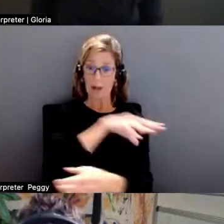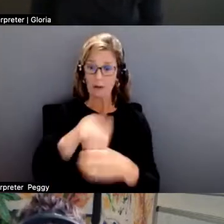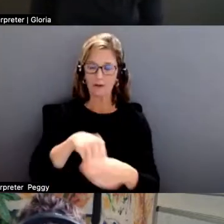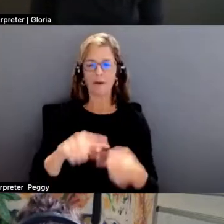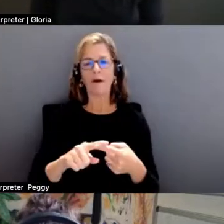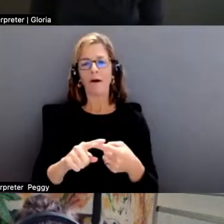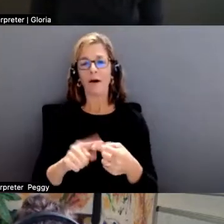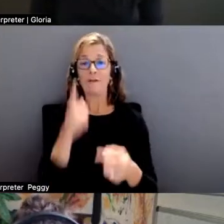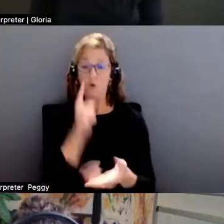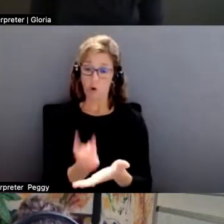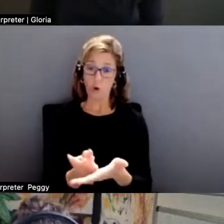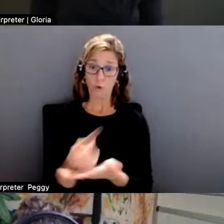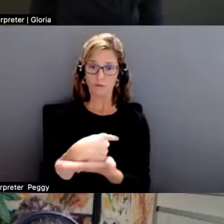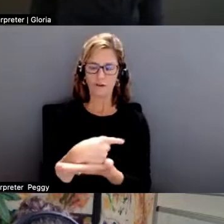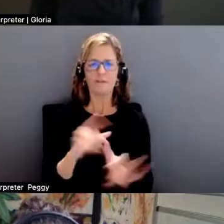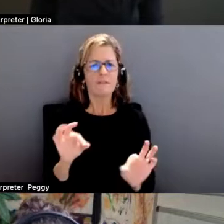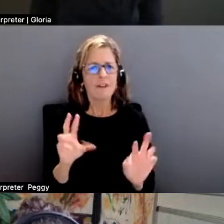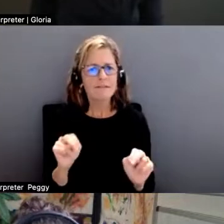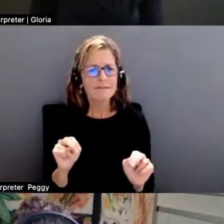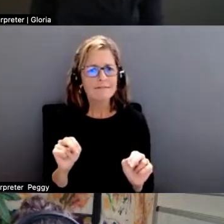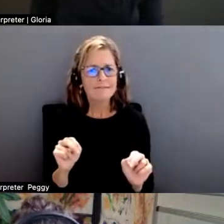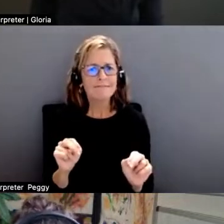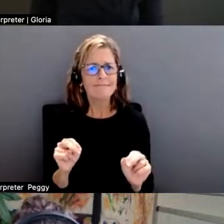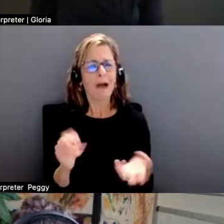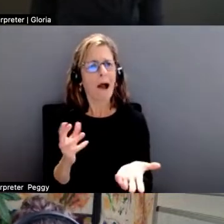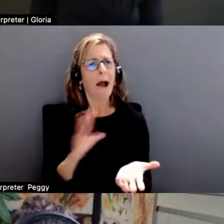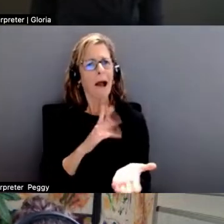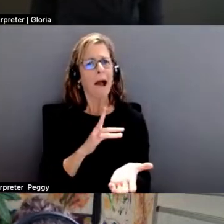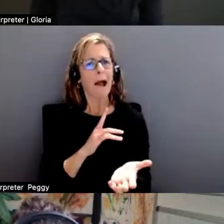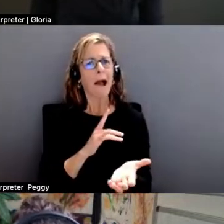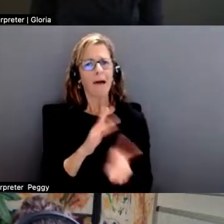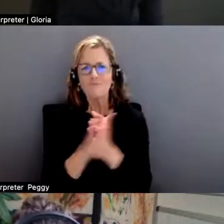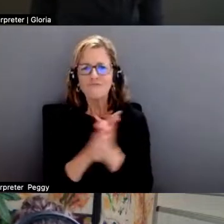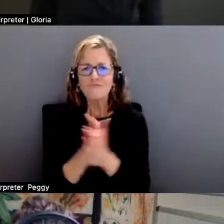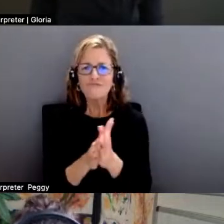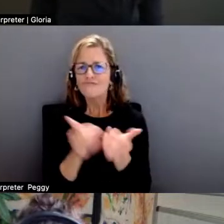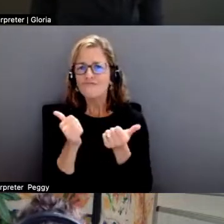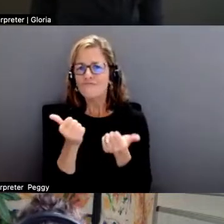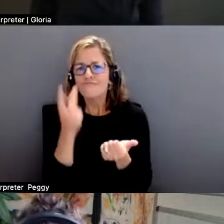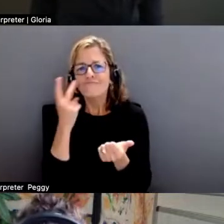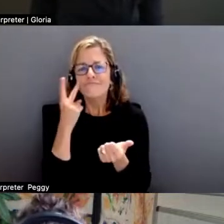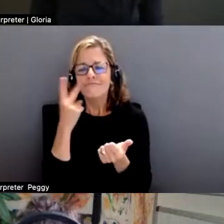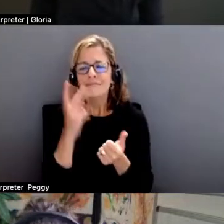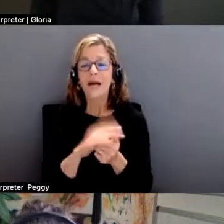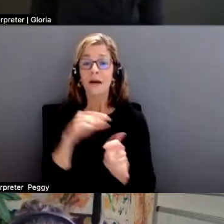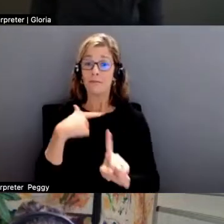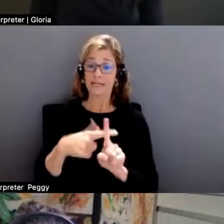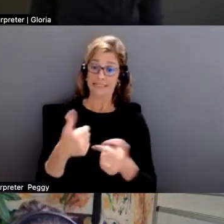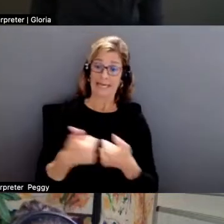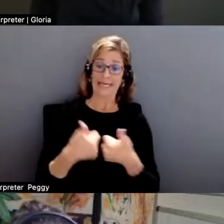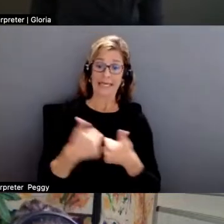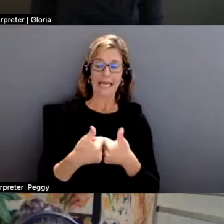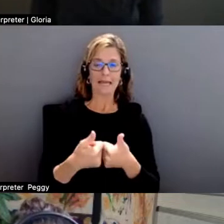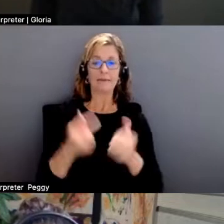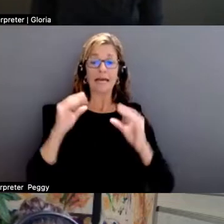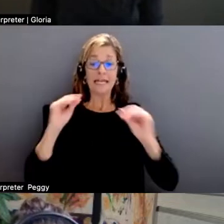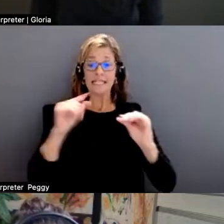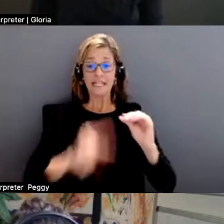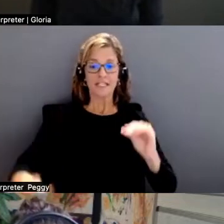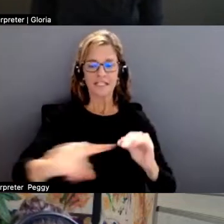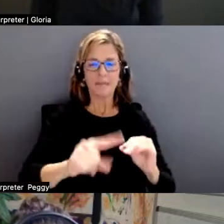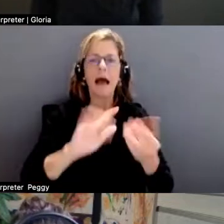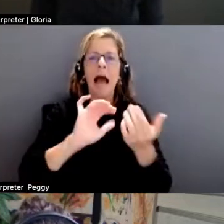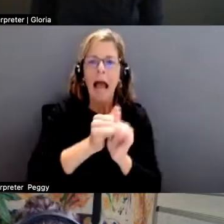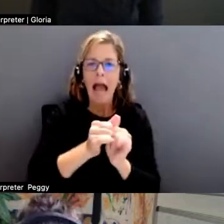learners. And another important piece is that it teaches our learners how to learn, and many learners that come